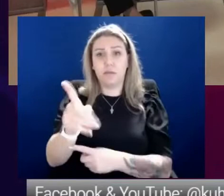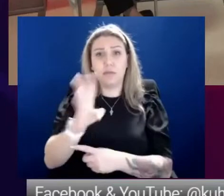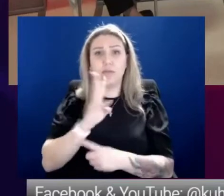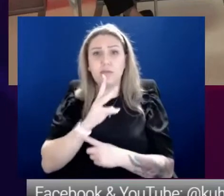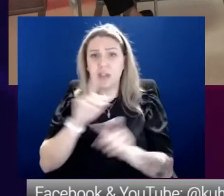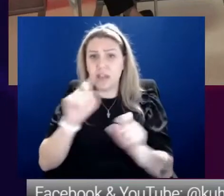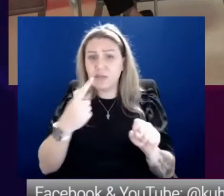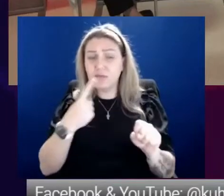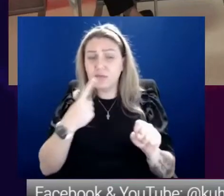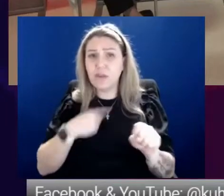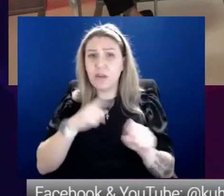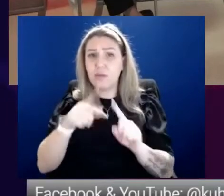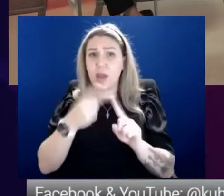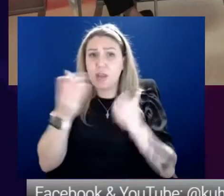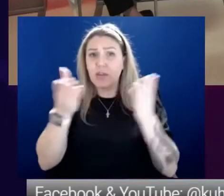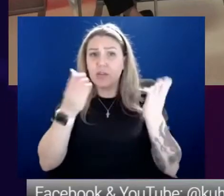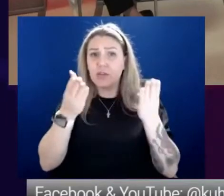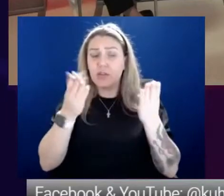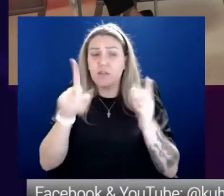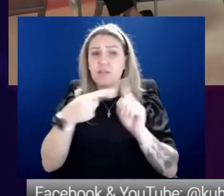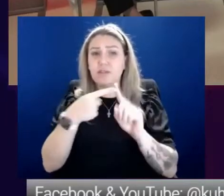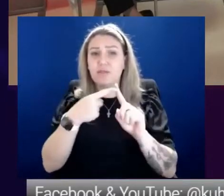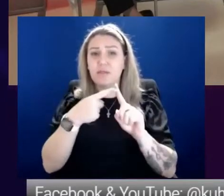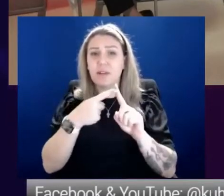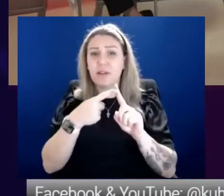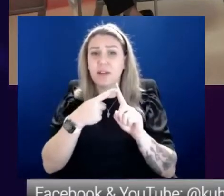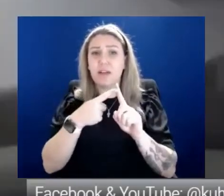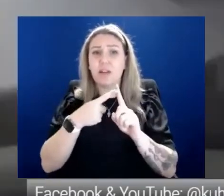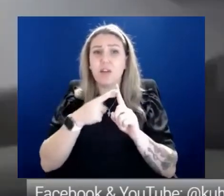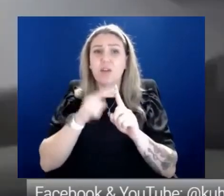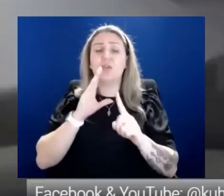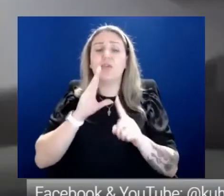service your employer had when it came to pumping and breast milk?